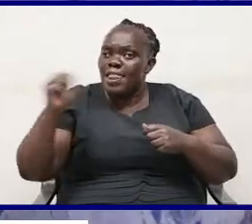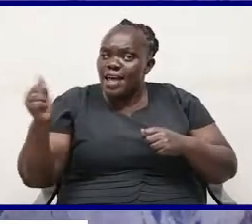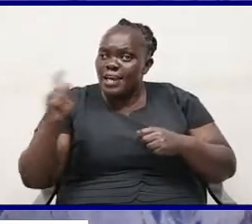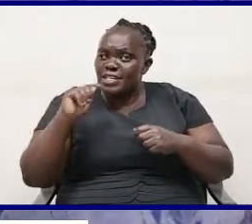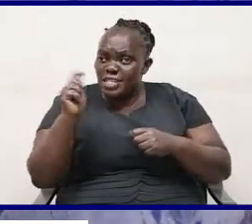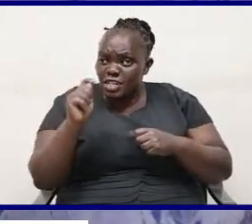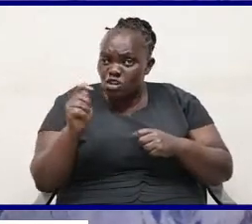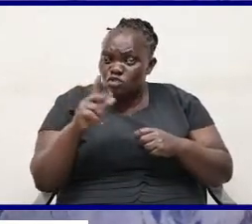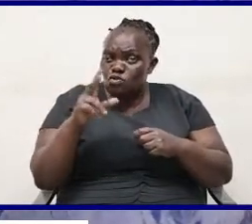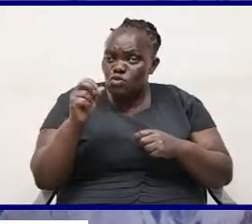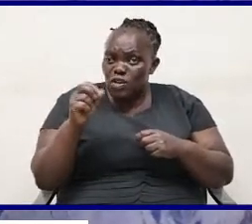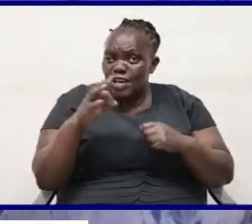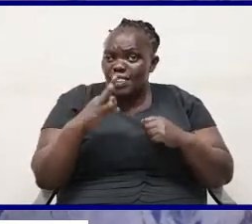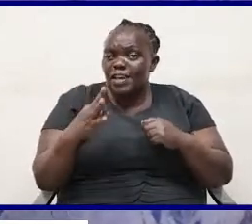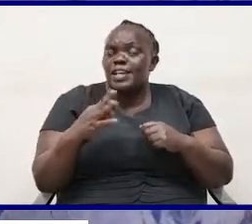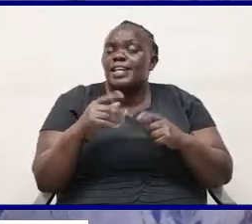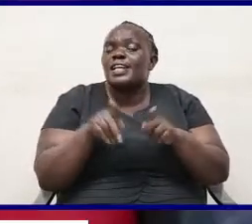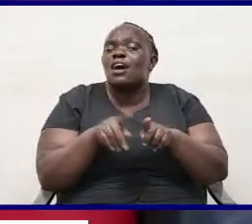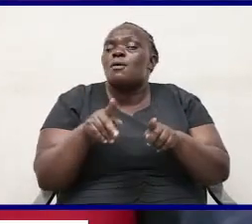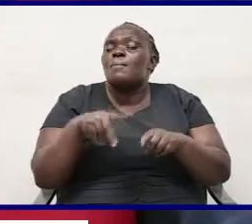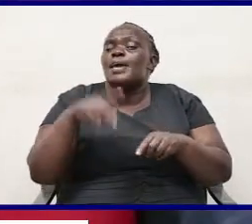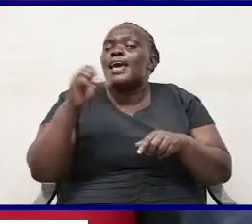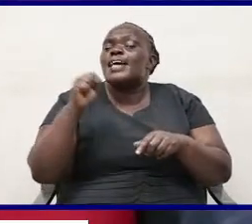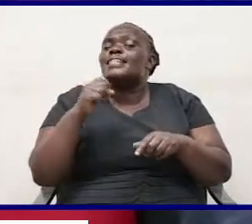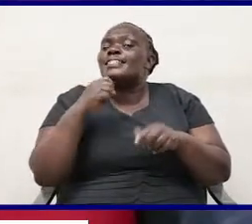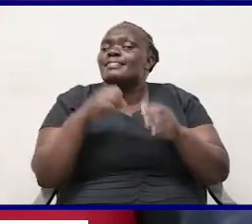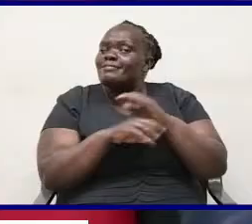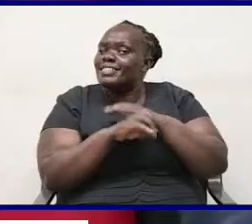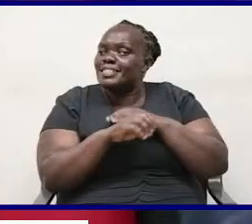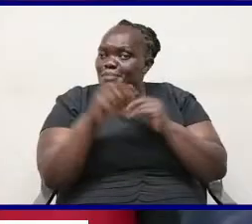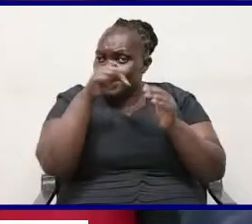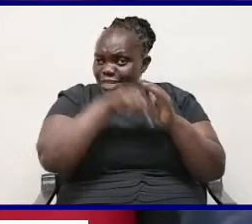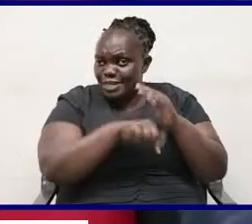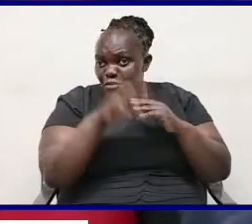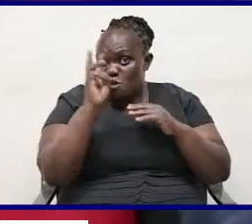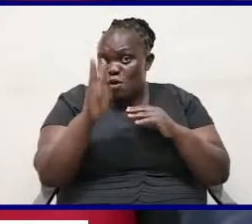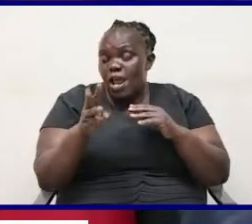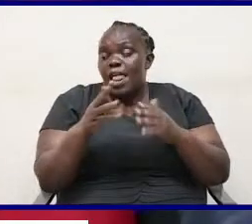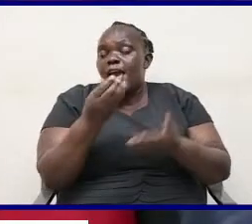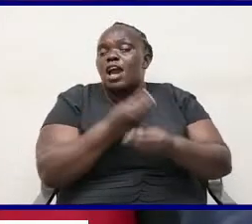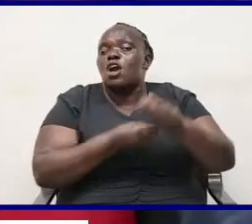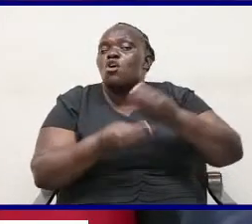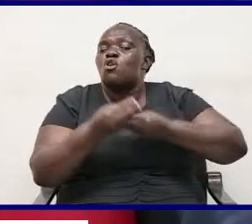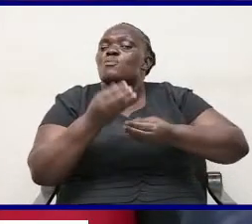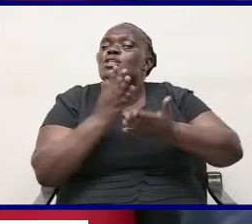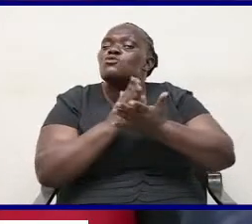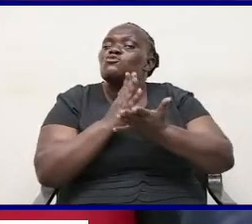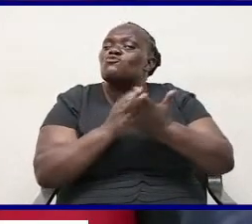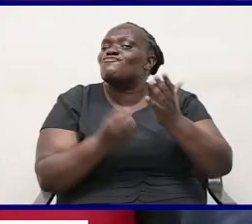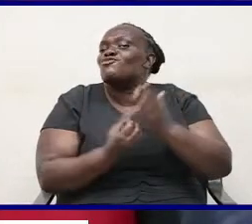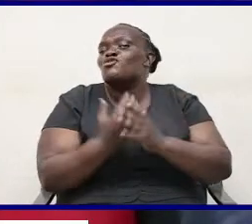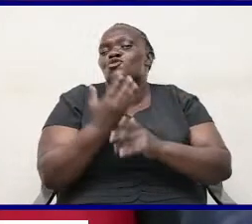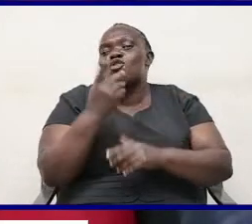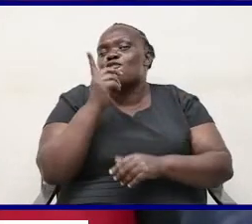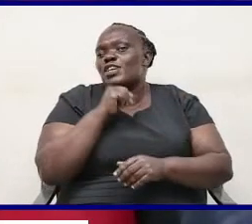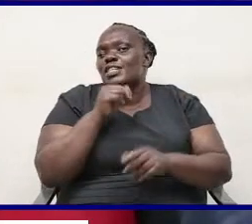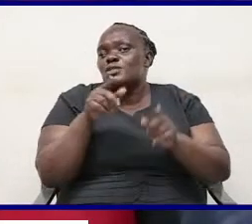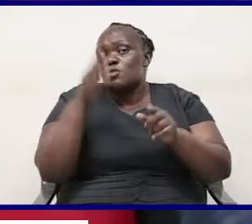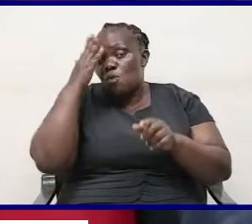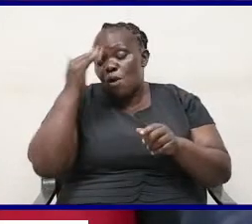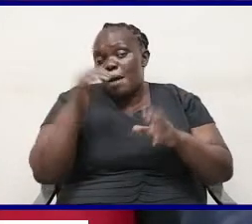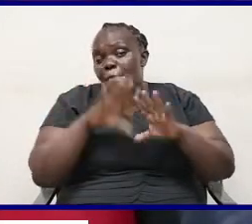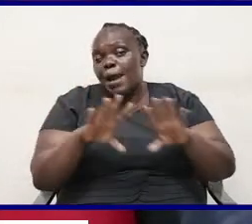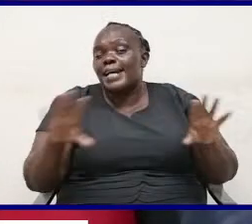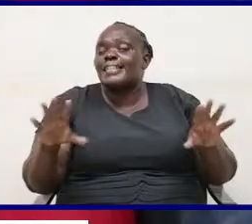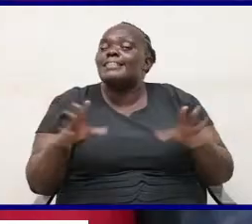in 2023. And PS will be telling us about this, because that means our economy is doing extremely well because there's